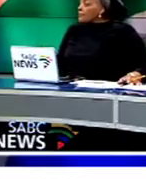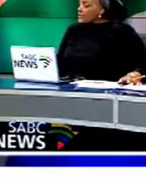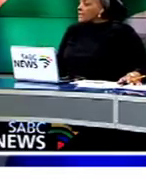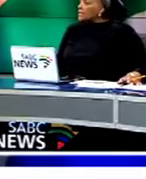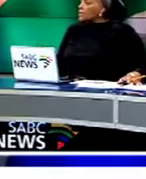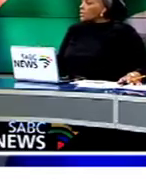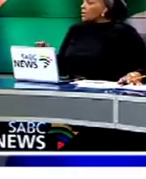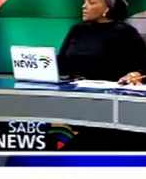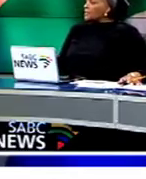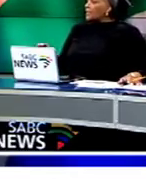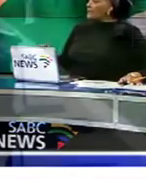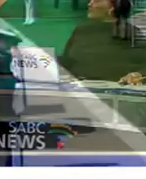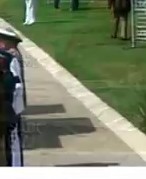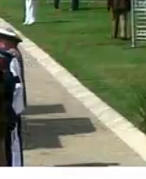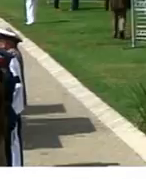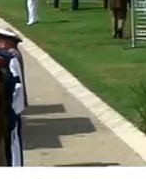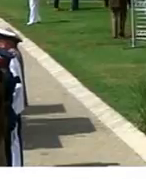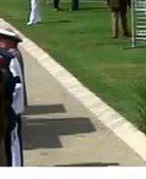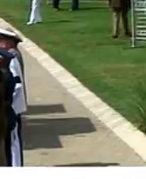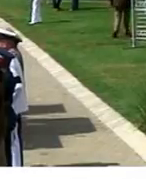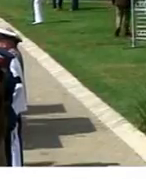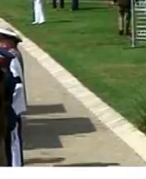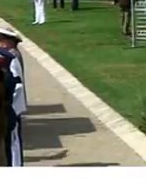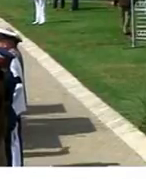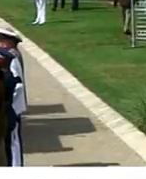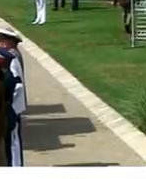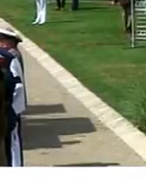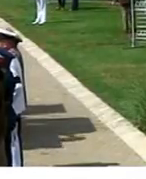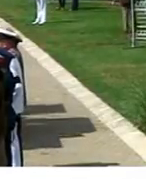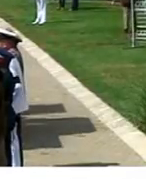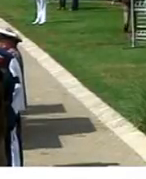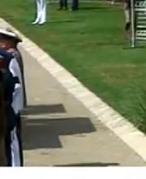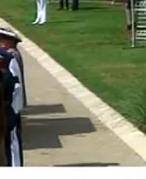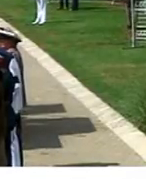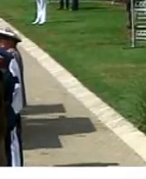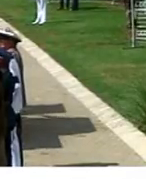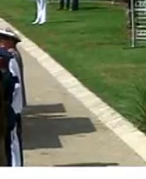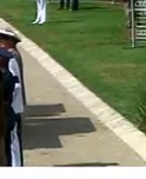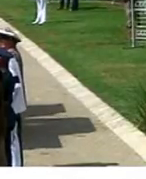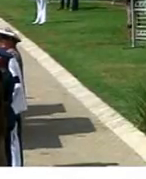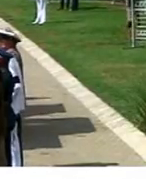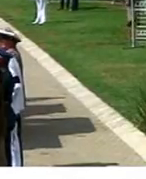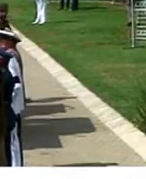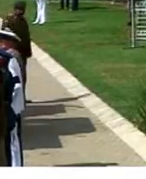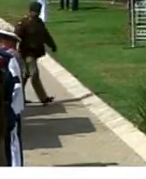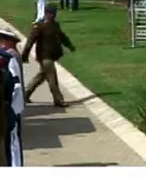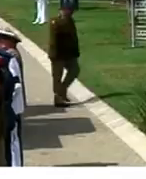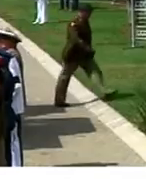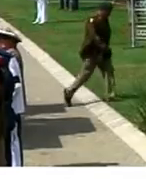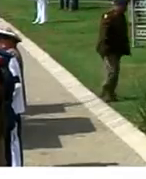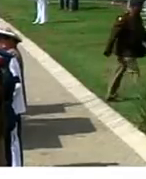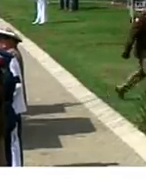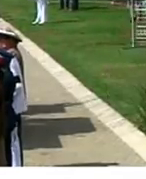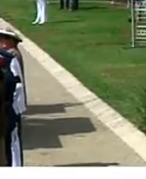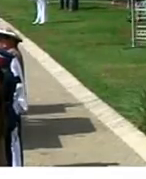the minister in the presidency, Dr. Nkosazana Dlamini-Zuma, who mentioned that when they came in at the dawn of democracy in